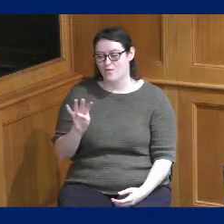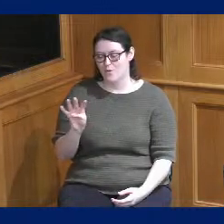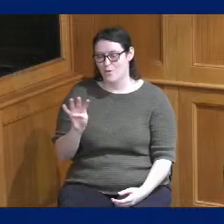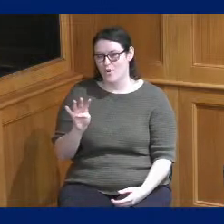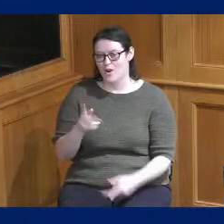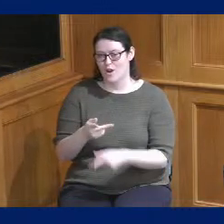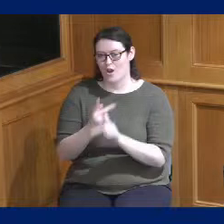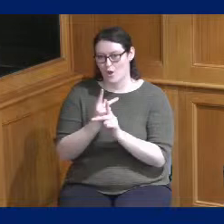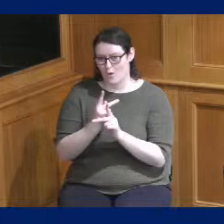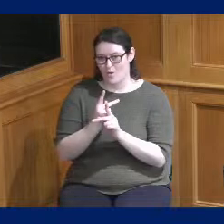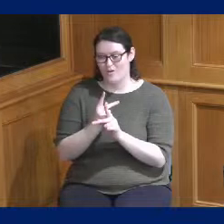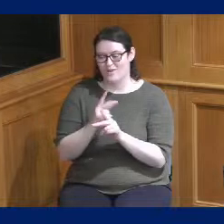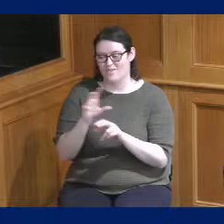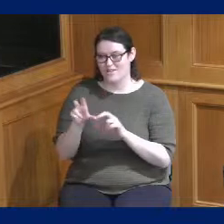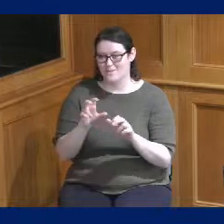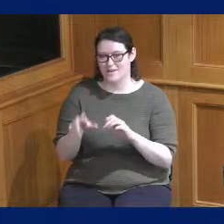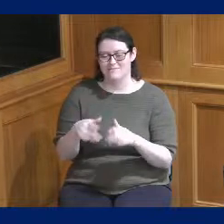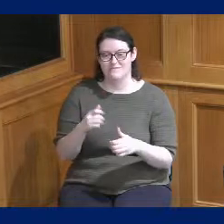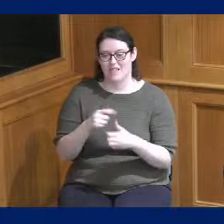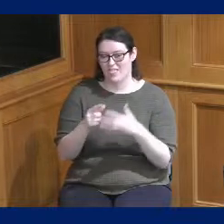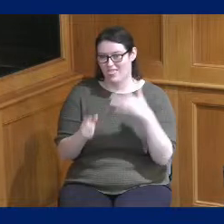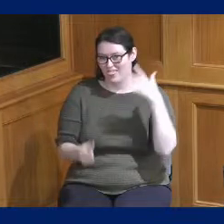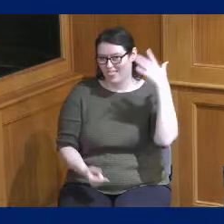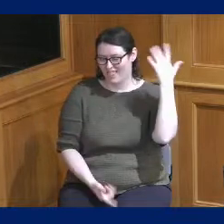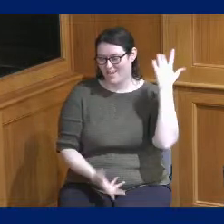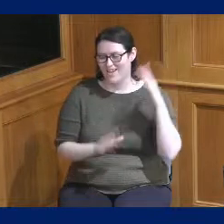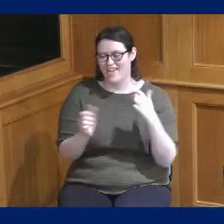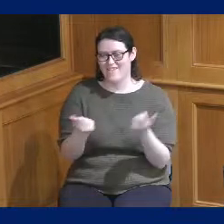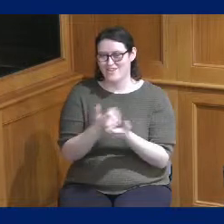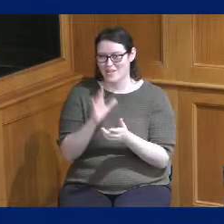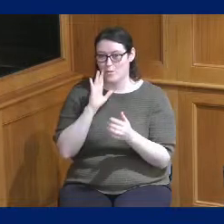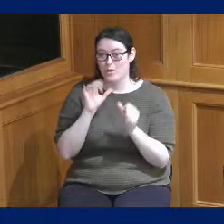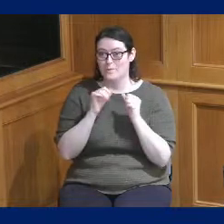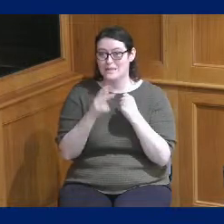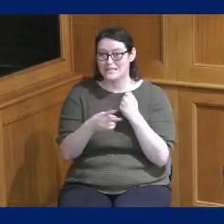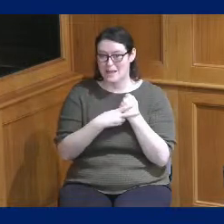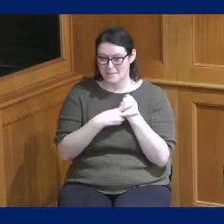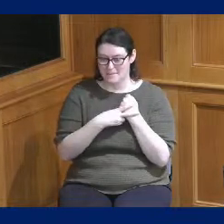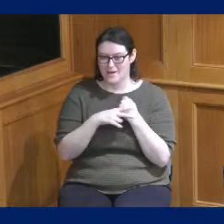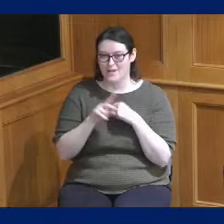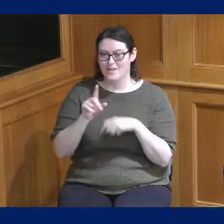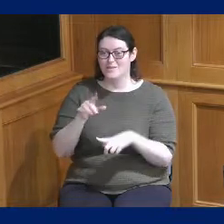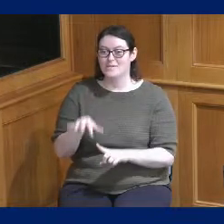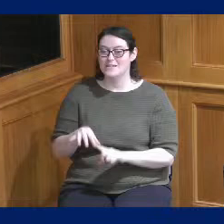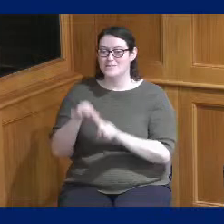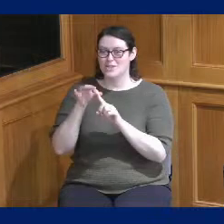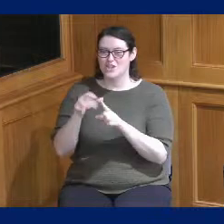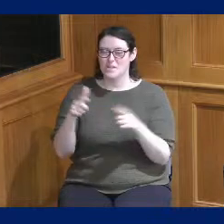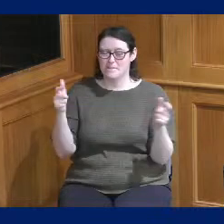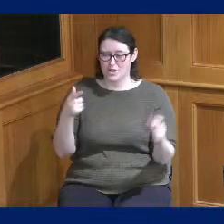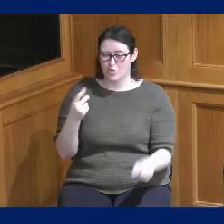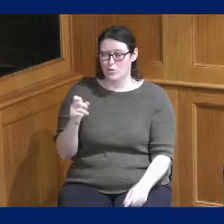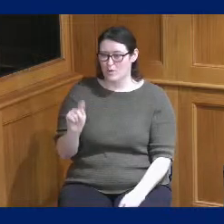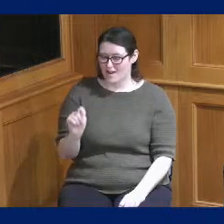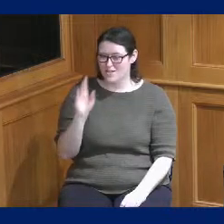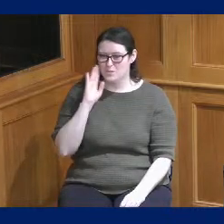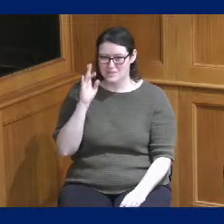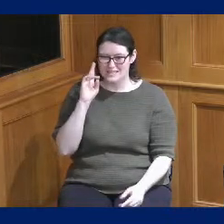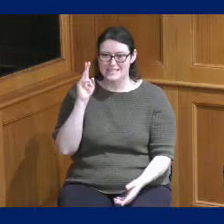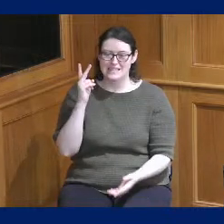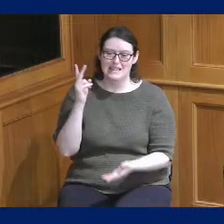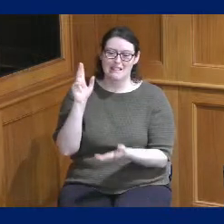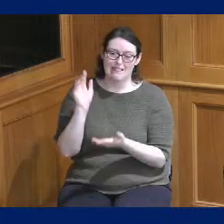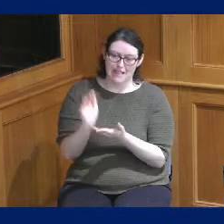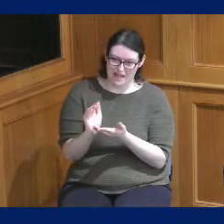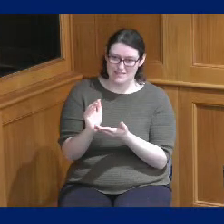small business day, pitch night, all of that remains. Many of those, especially the larger grant funds, do see a reduction